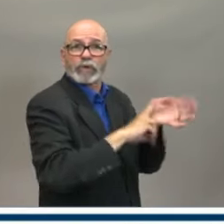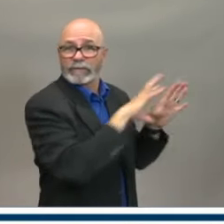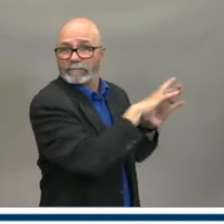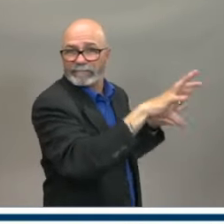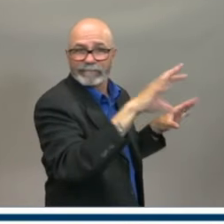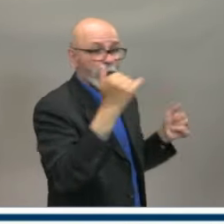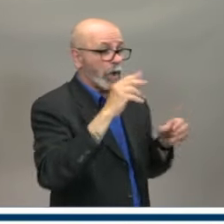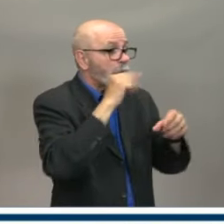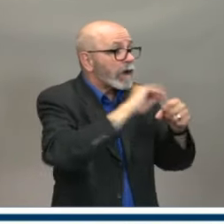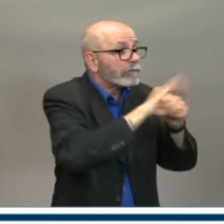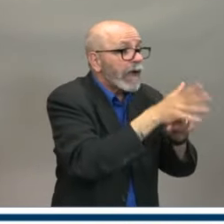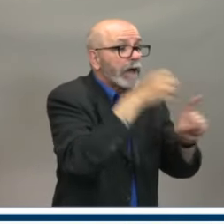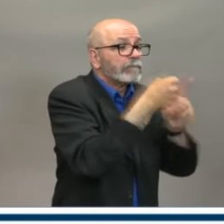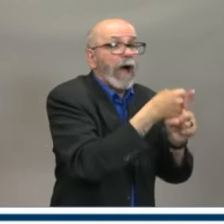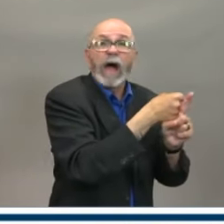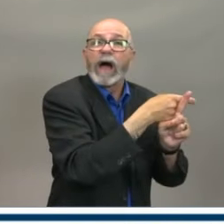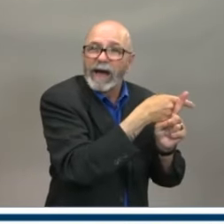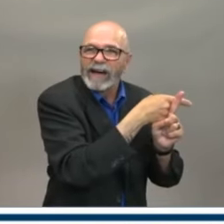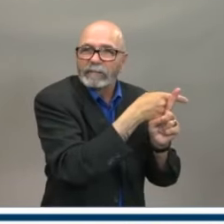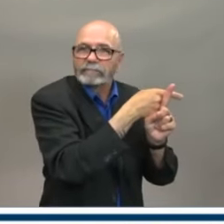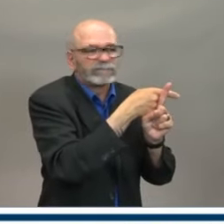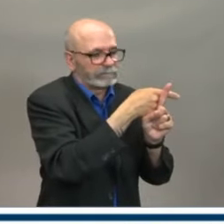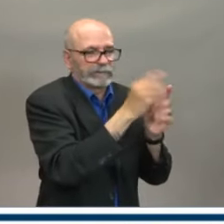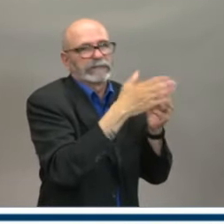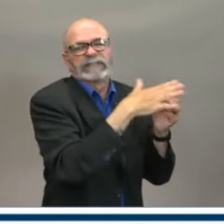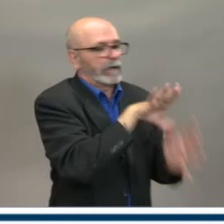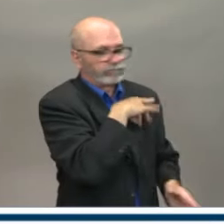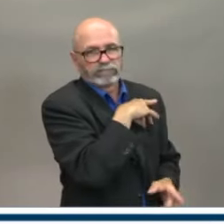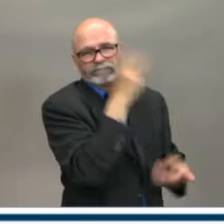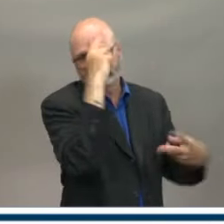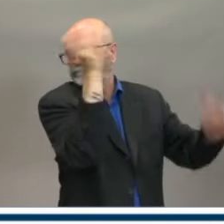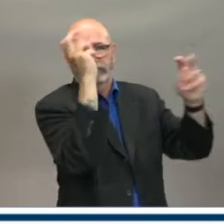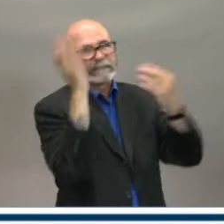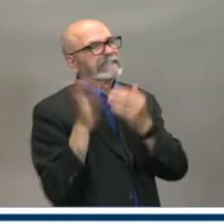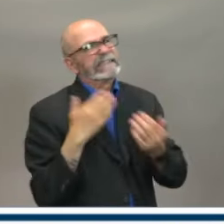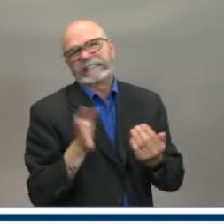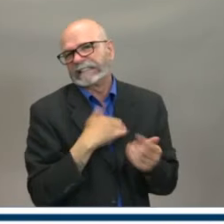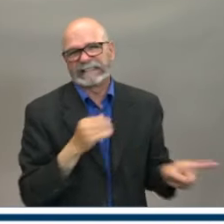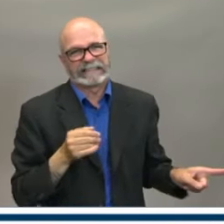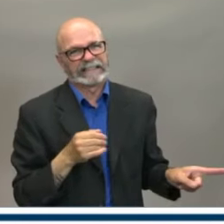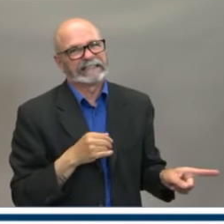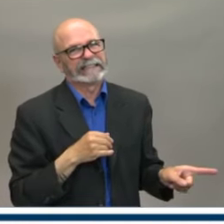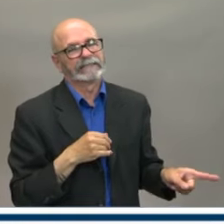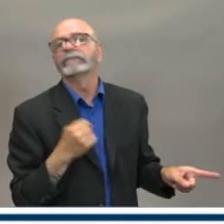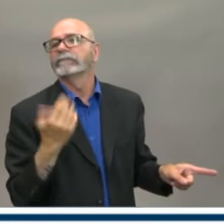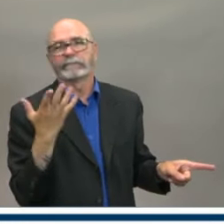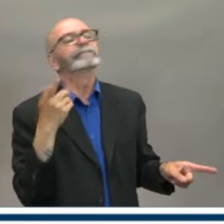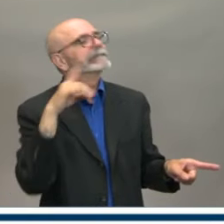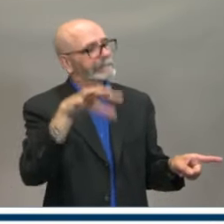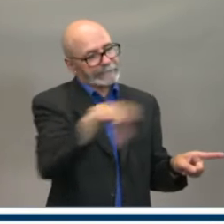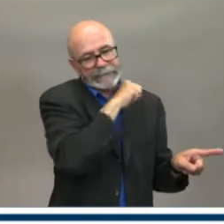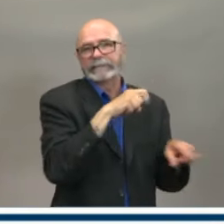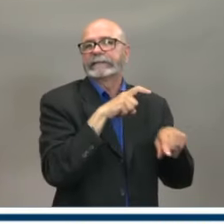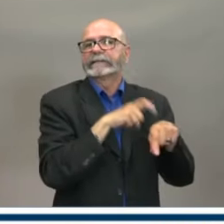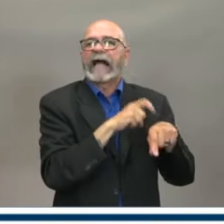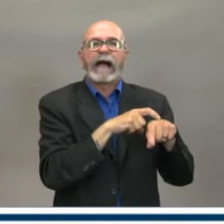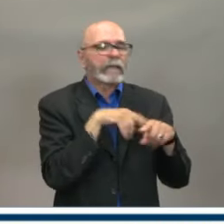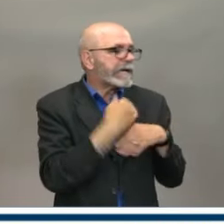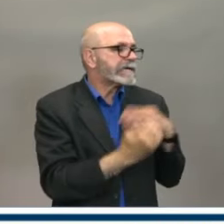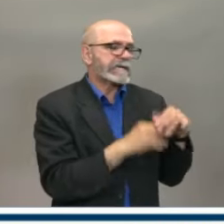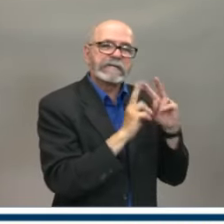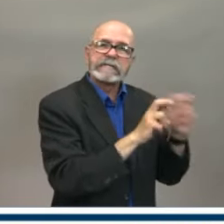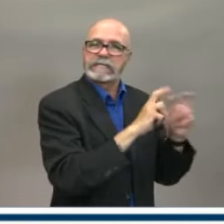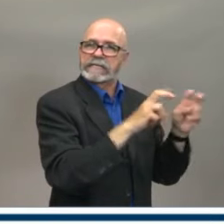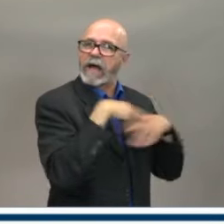that virus can be to transmit. But it is going to take some time before